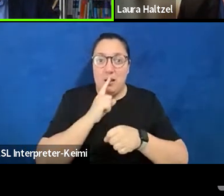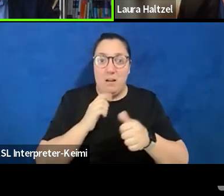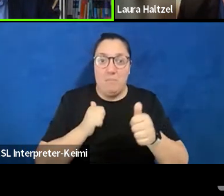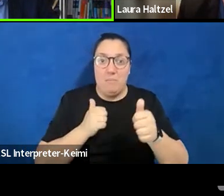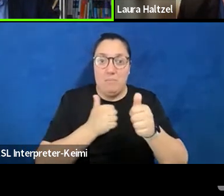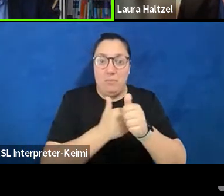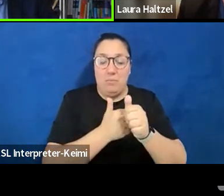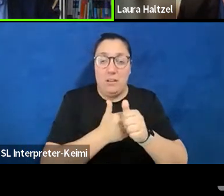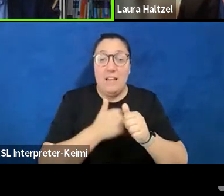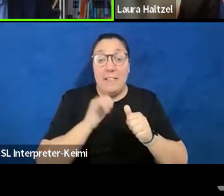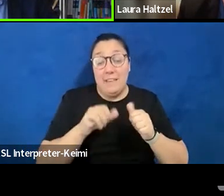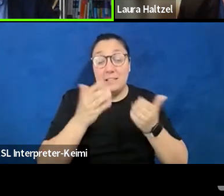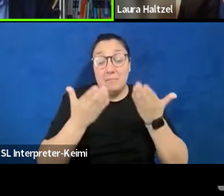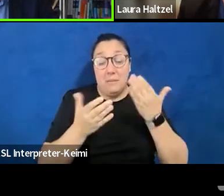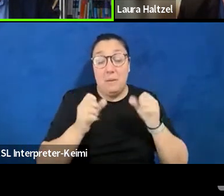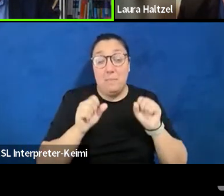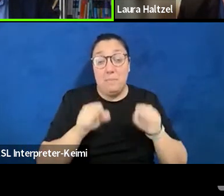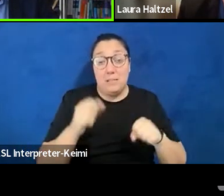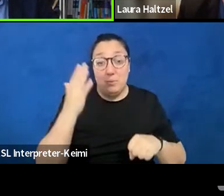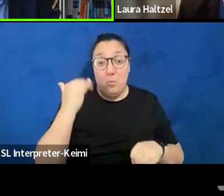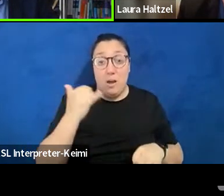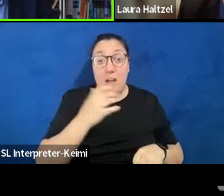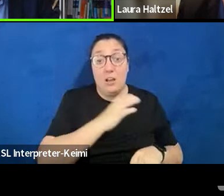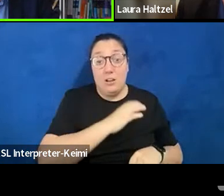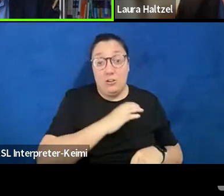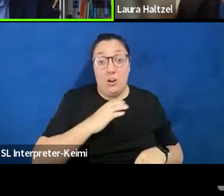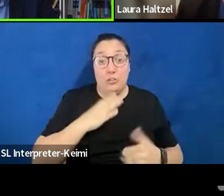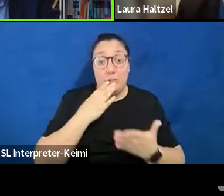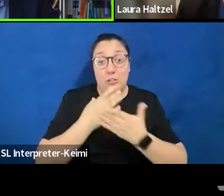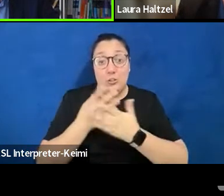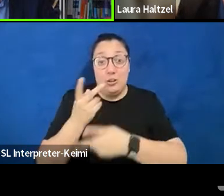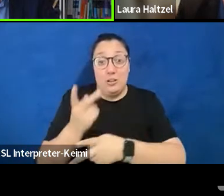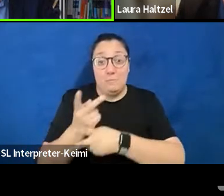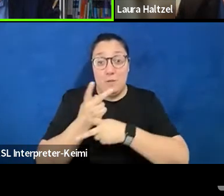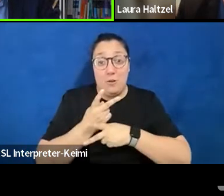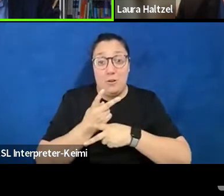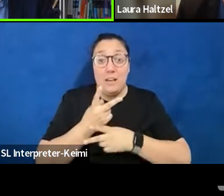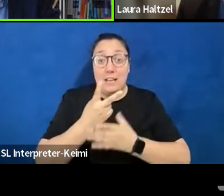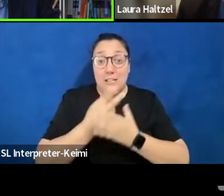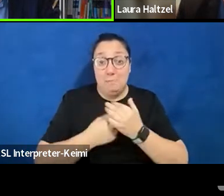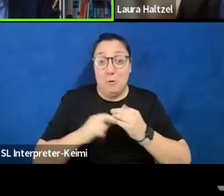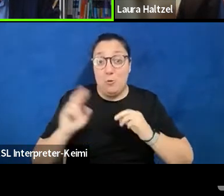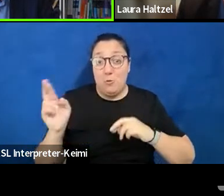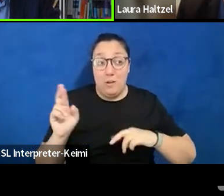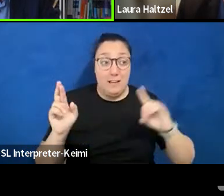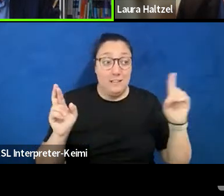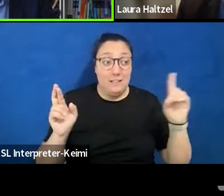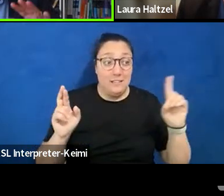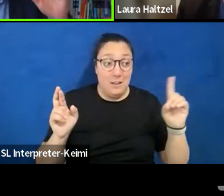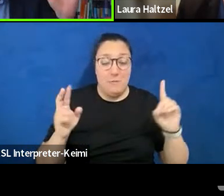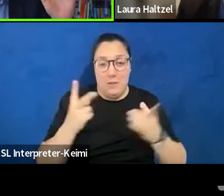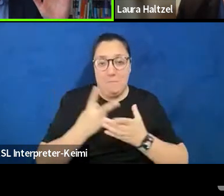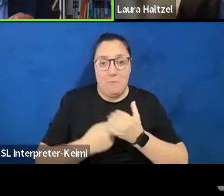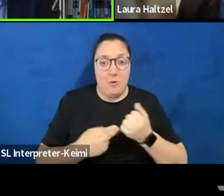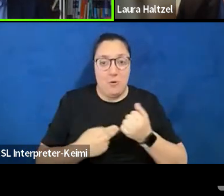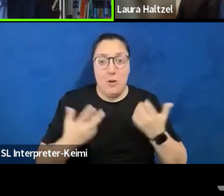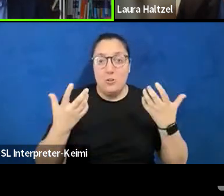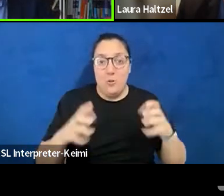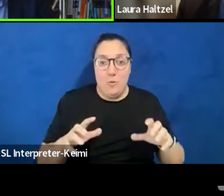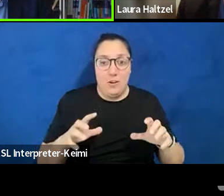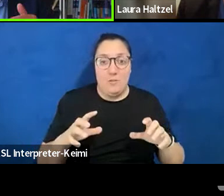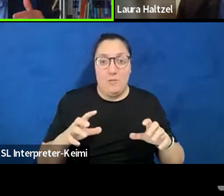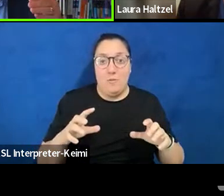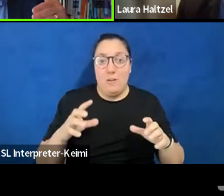likely outcome because Congress has been very good at borrowing money. It's a bipartisan issue. No one likes to raise taxes, no one likes to cut benefits. They'll just borrow more